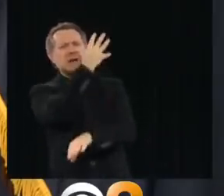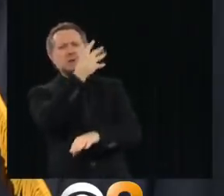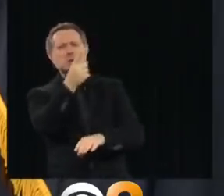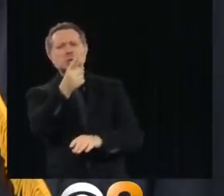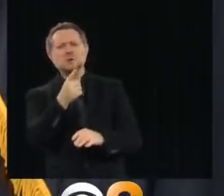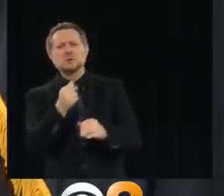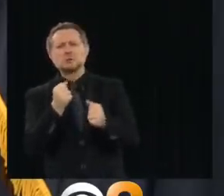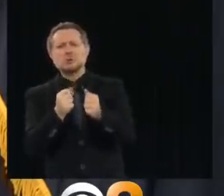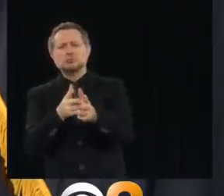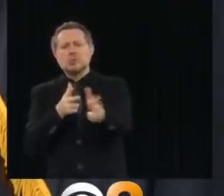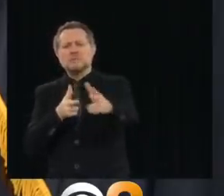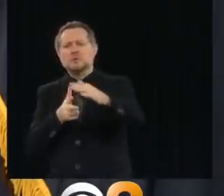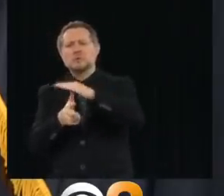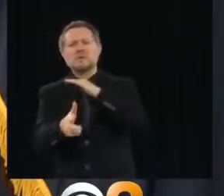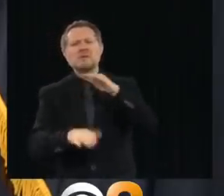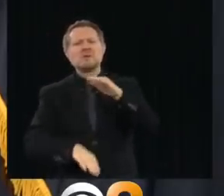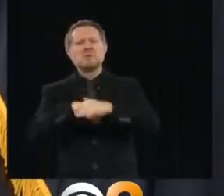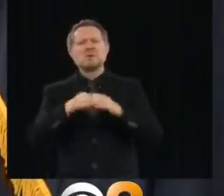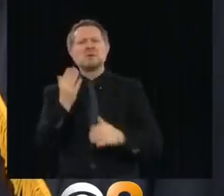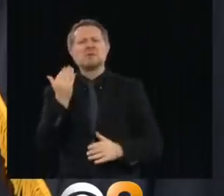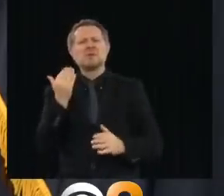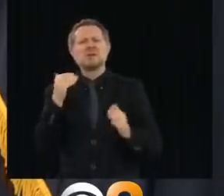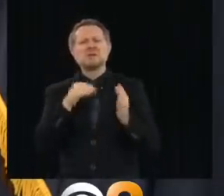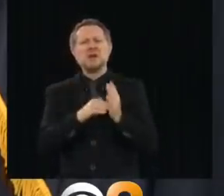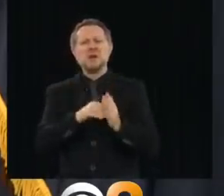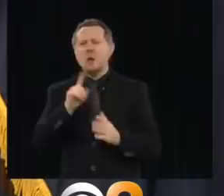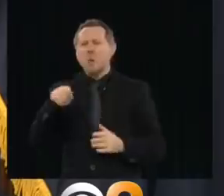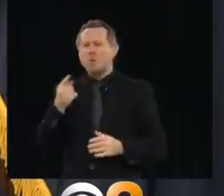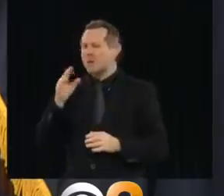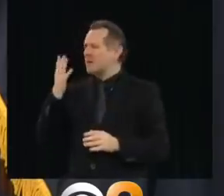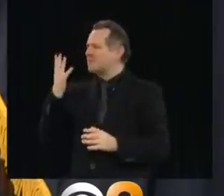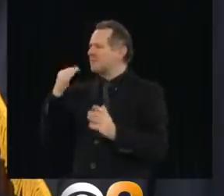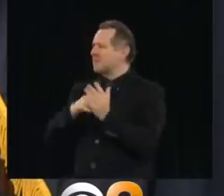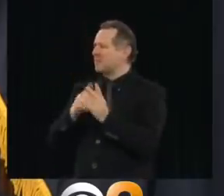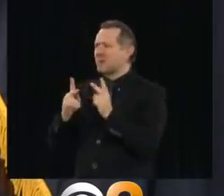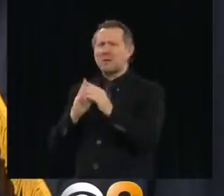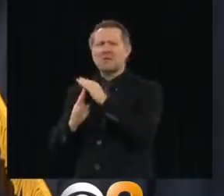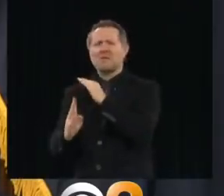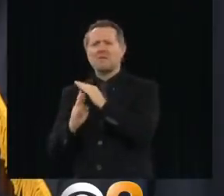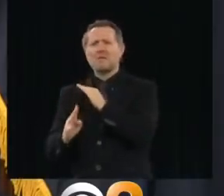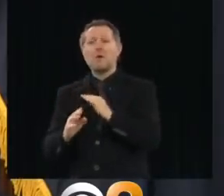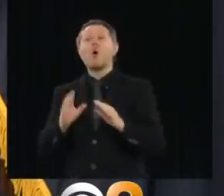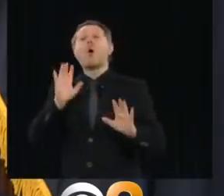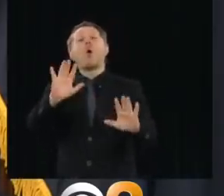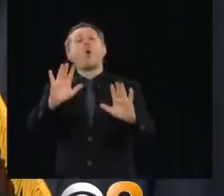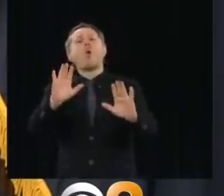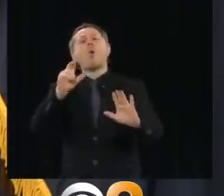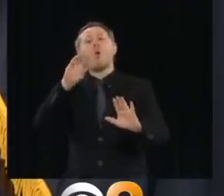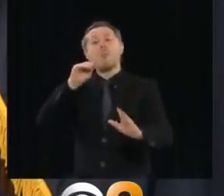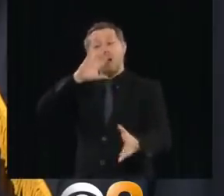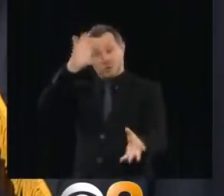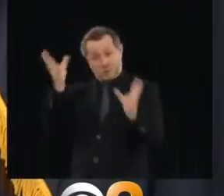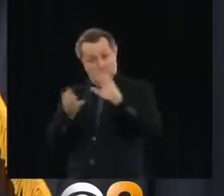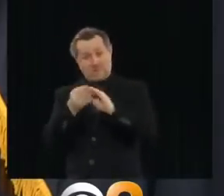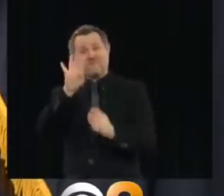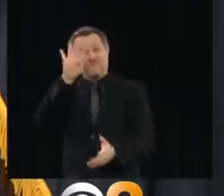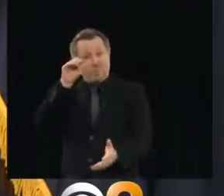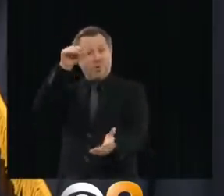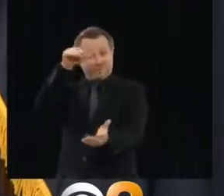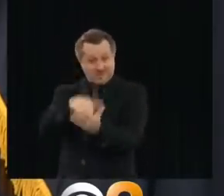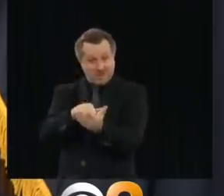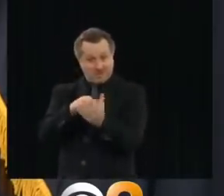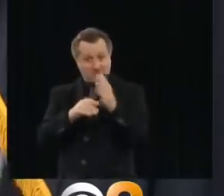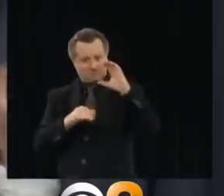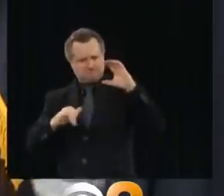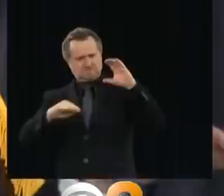max of 15,000, but are only getting 5,000. Well, we're at 40,000 today, which meets our goal